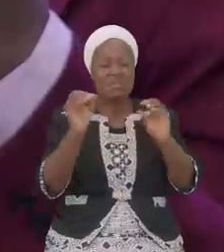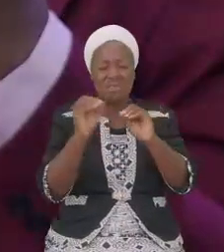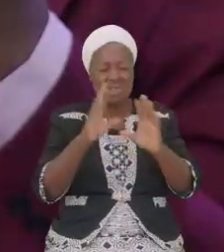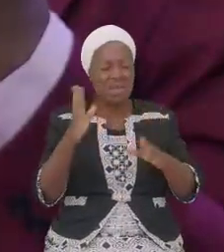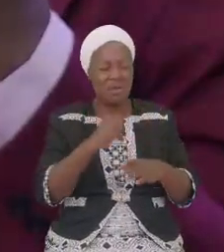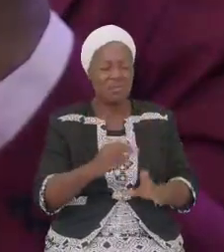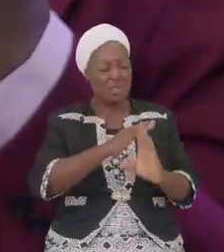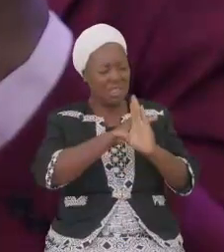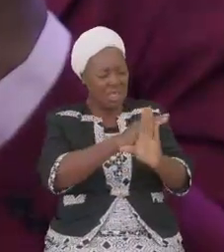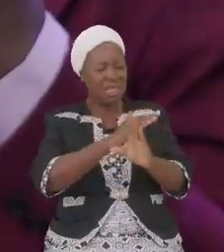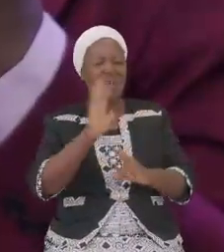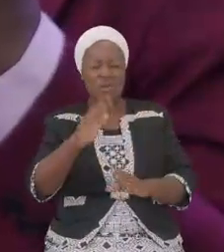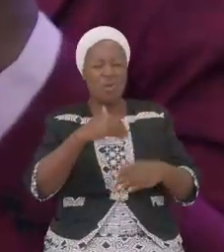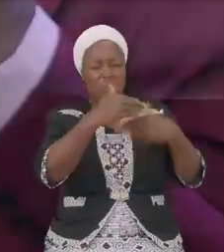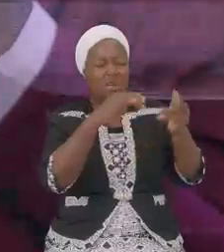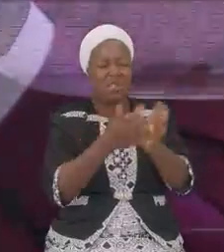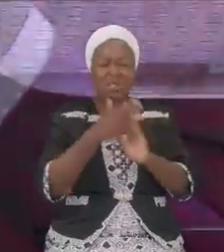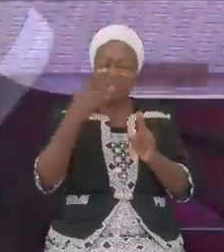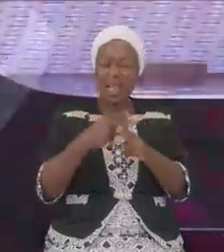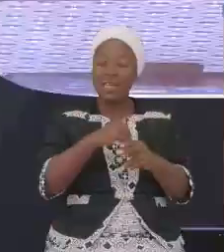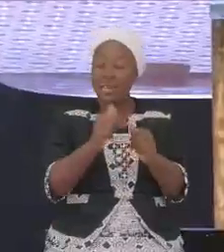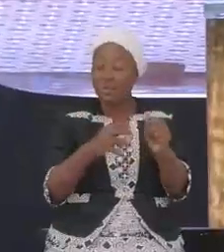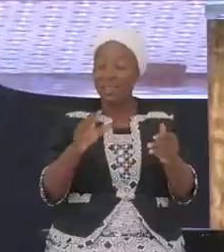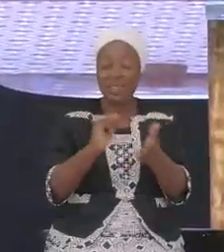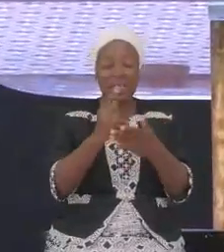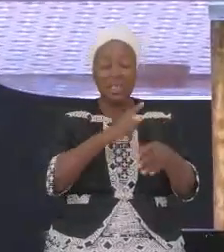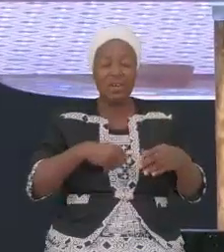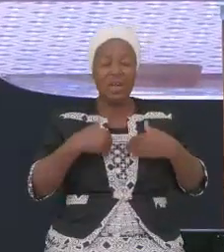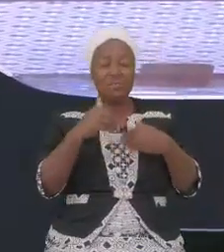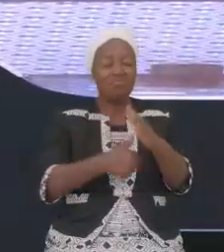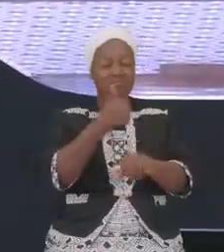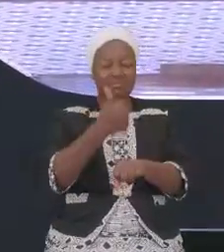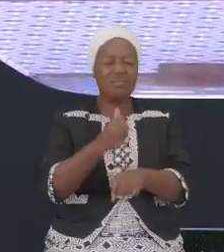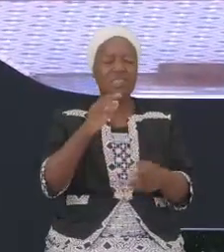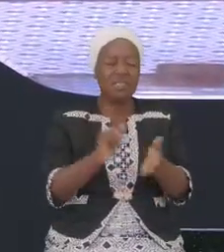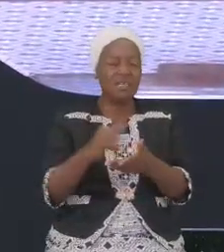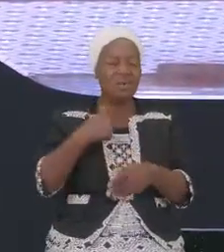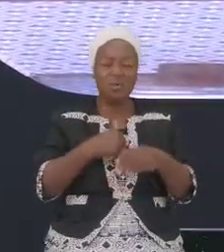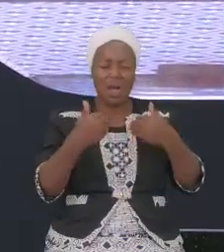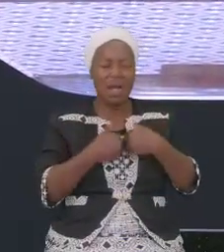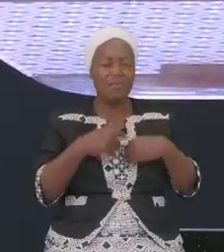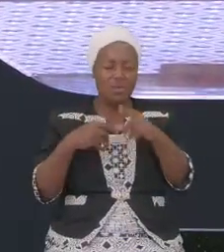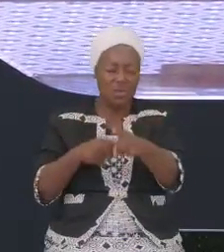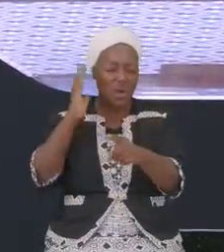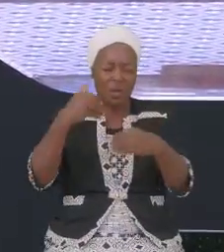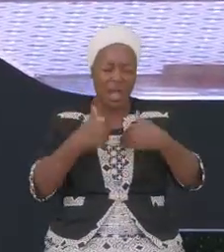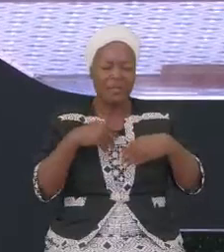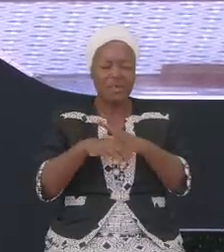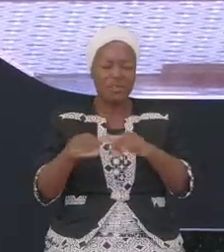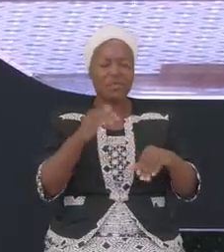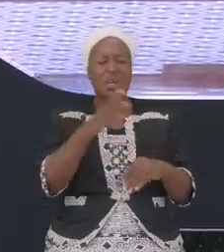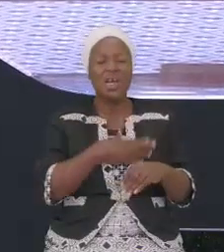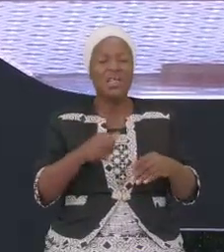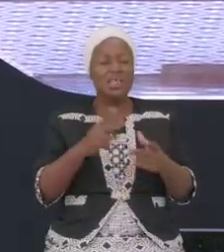will hinder your progress. And everything the Lord has ordained that you will have, you will have, you will do, you